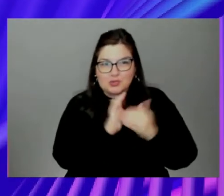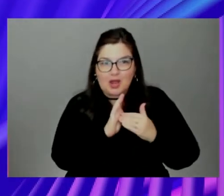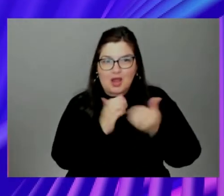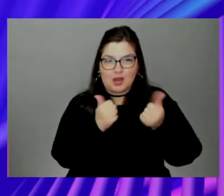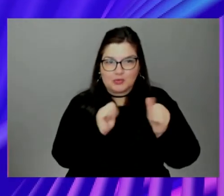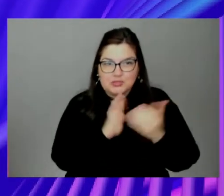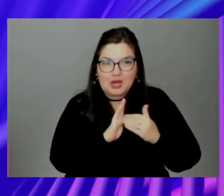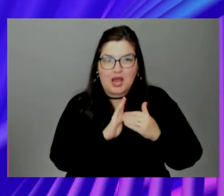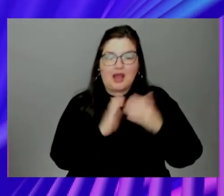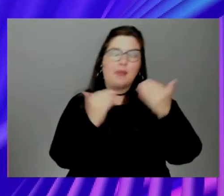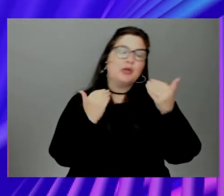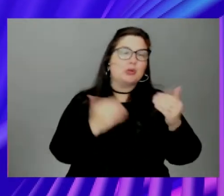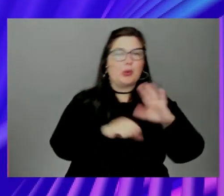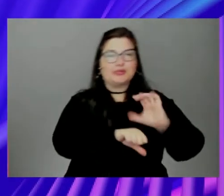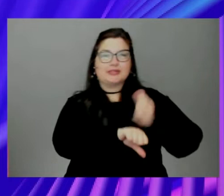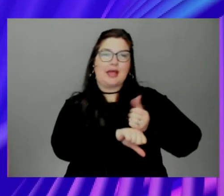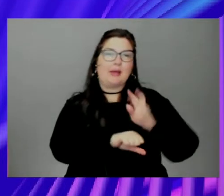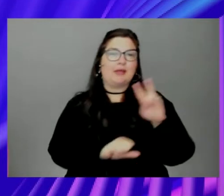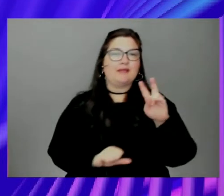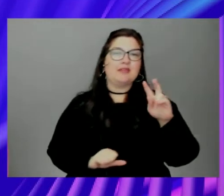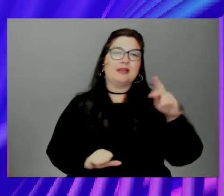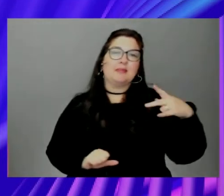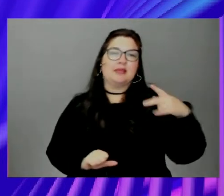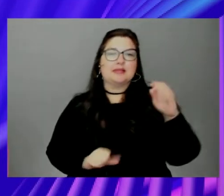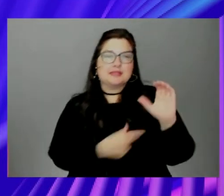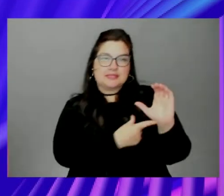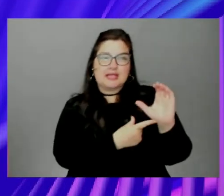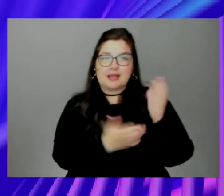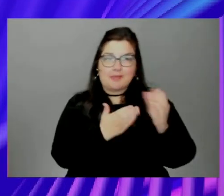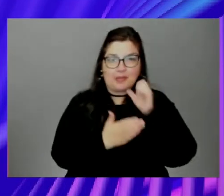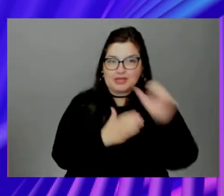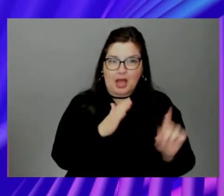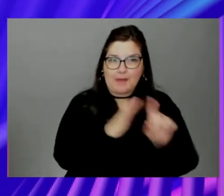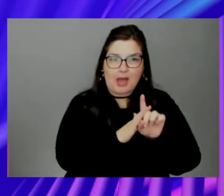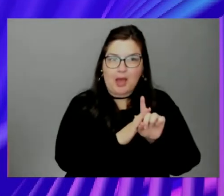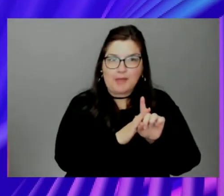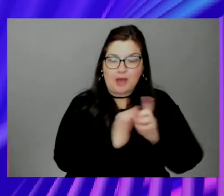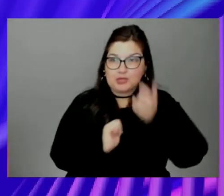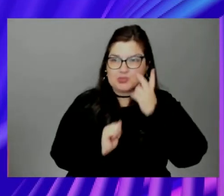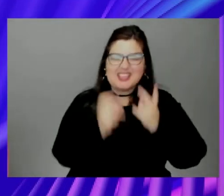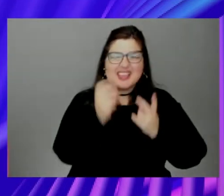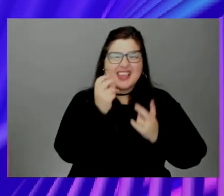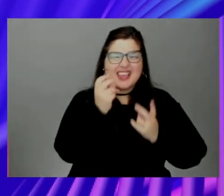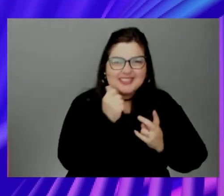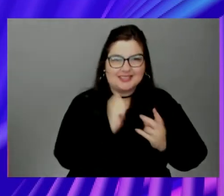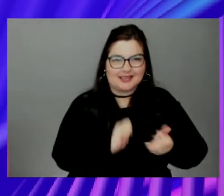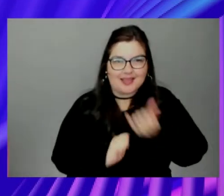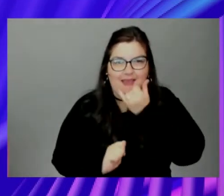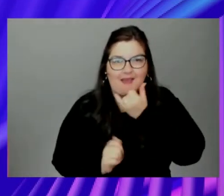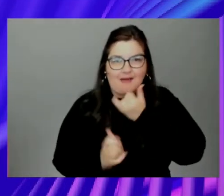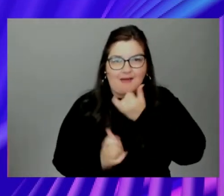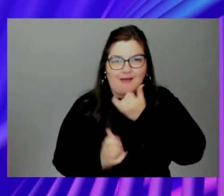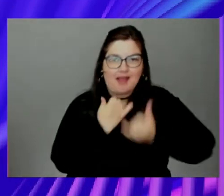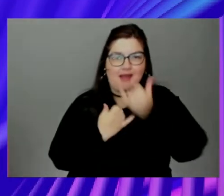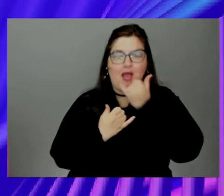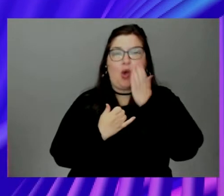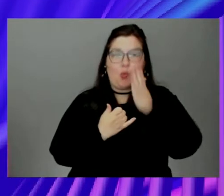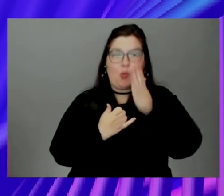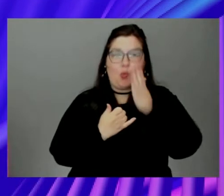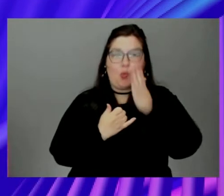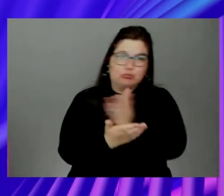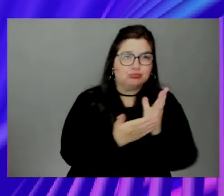because maybe that didn't, pop up. More errors. Instantly get errors. And Okay. this is really going to work across the board, right? I can go to